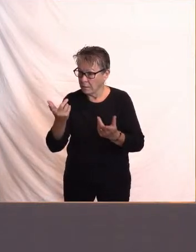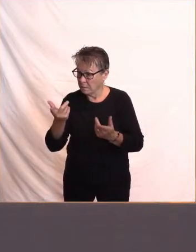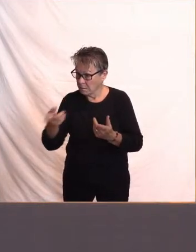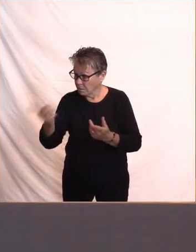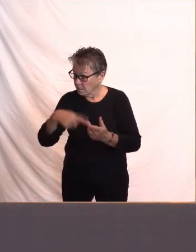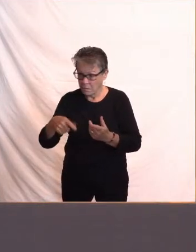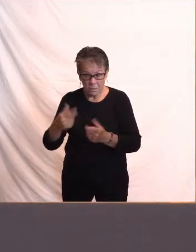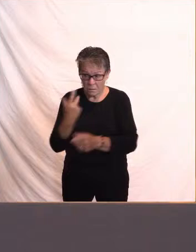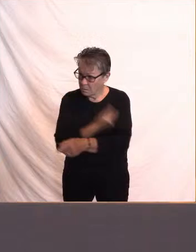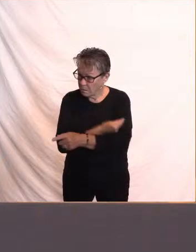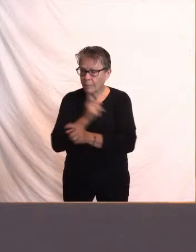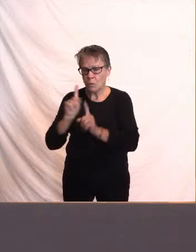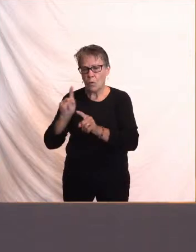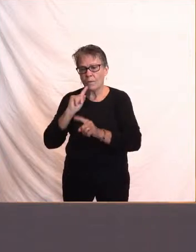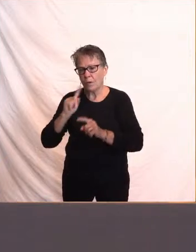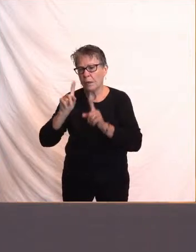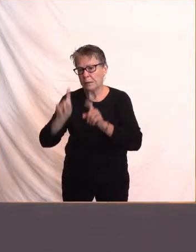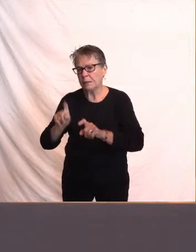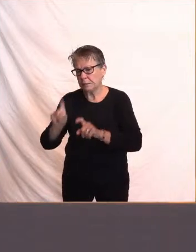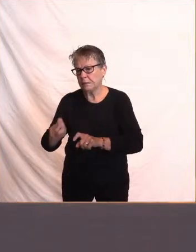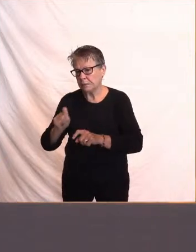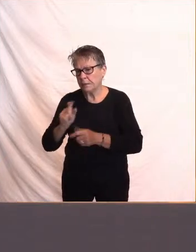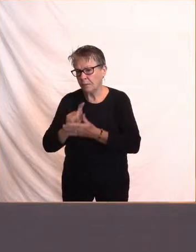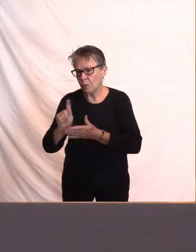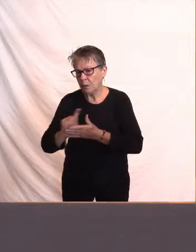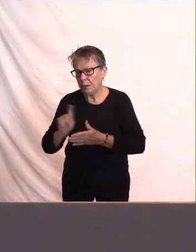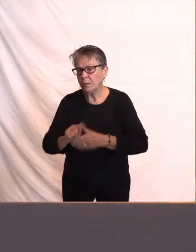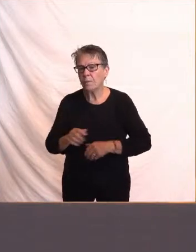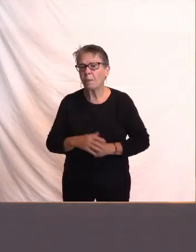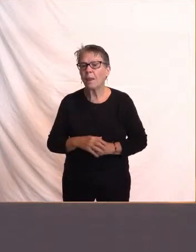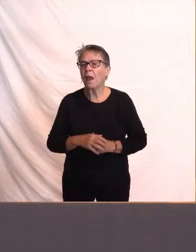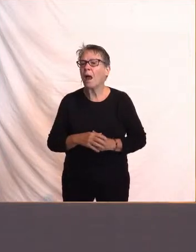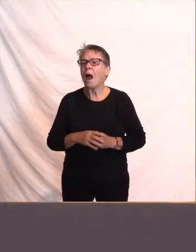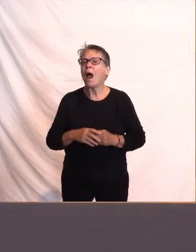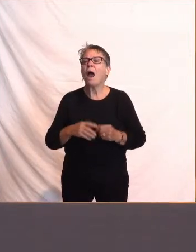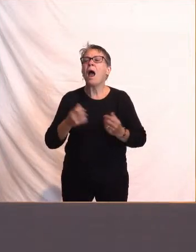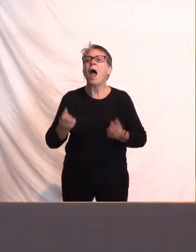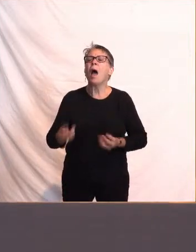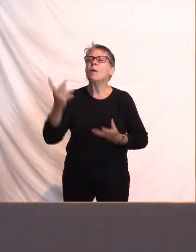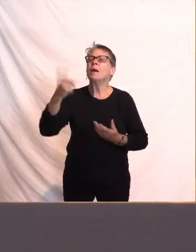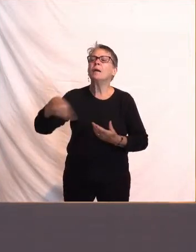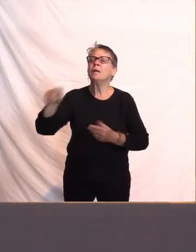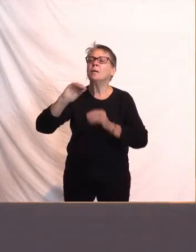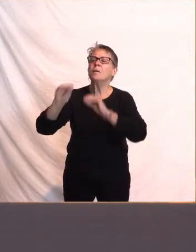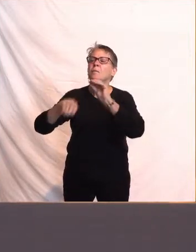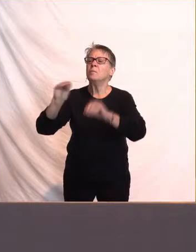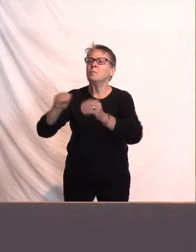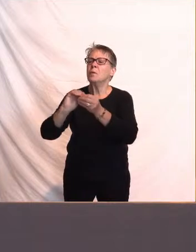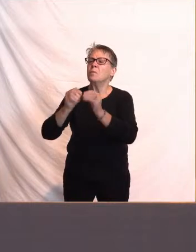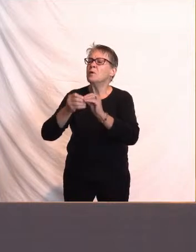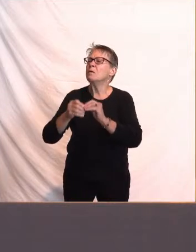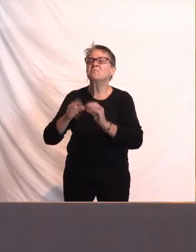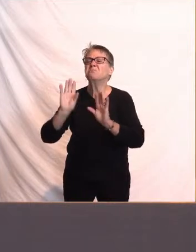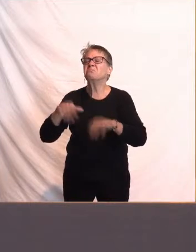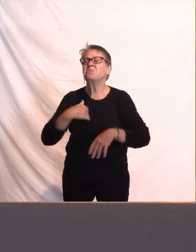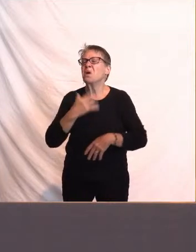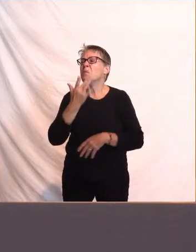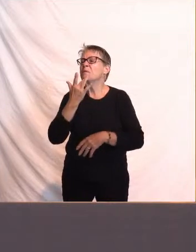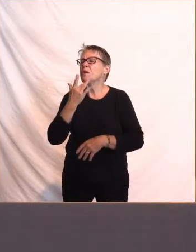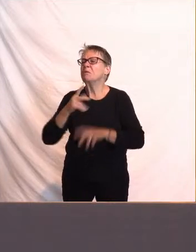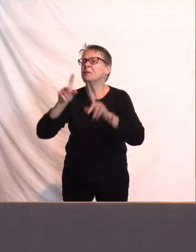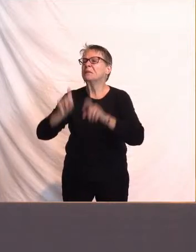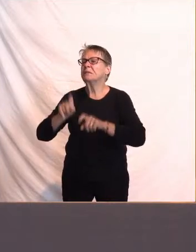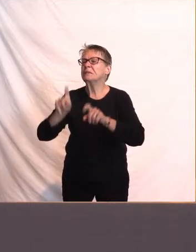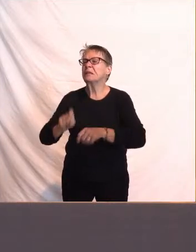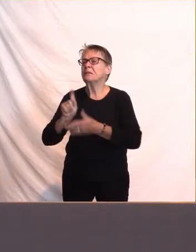infections and hospitalizations are starting to decline. What does this say to you about the current state of the pandemic, and what's your advice for families as we start to think